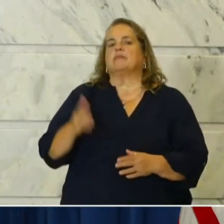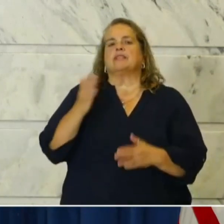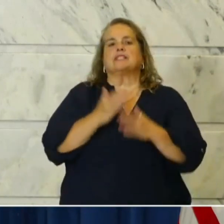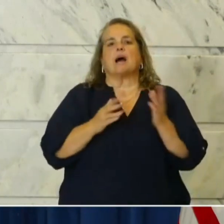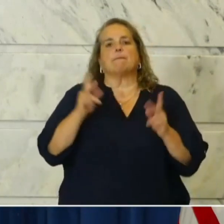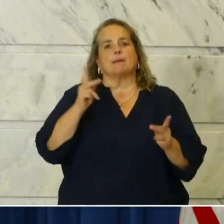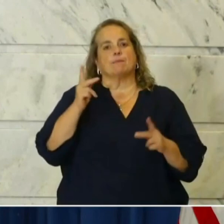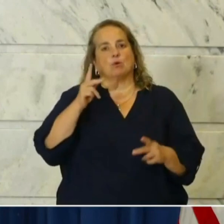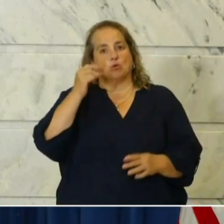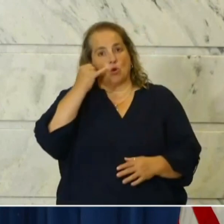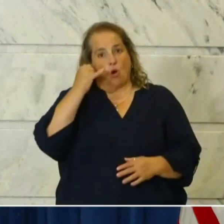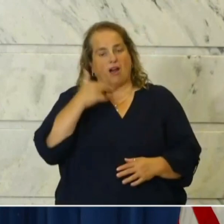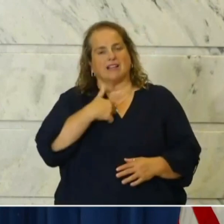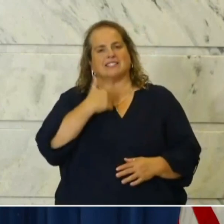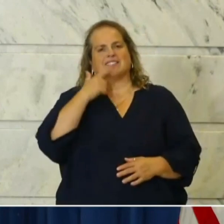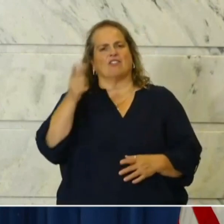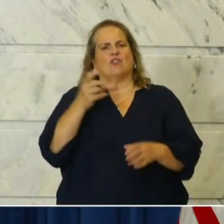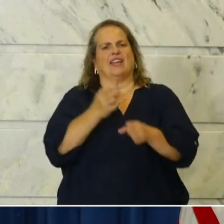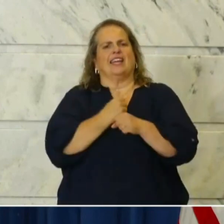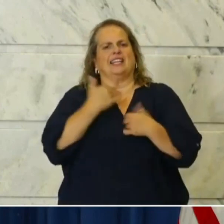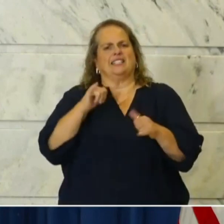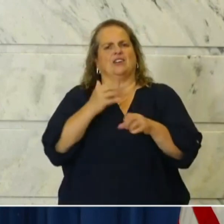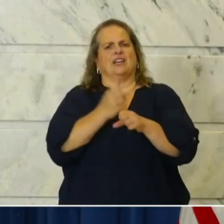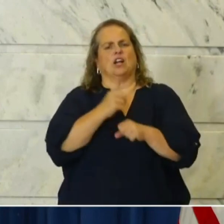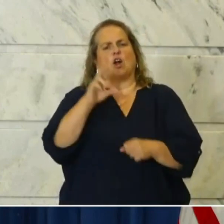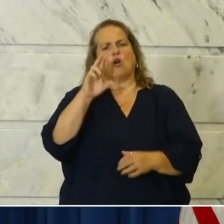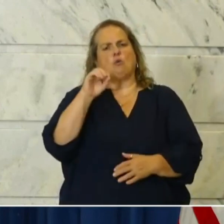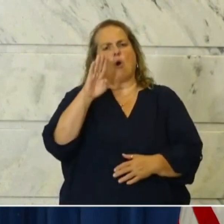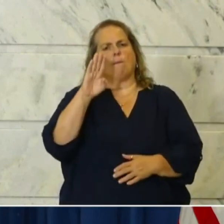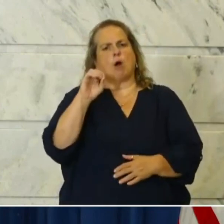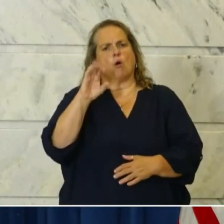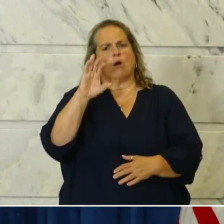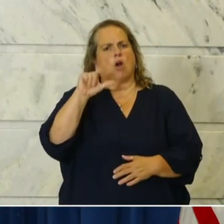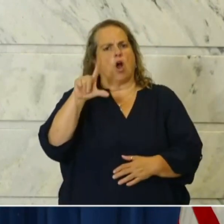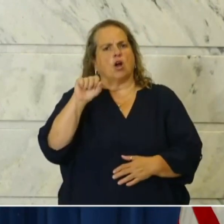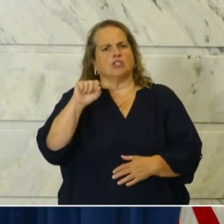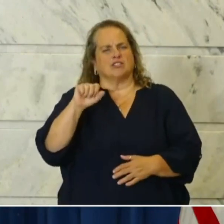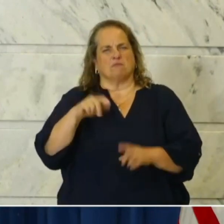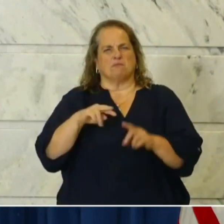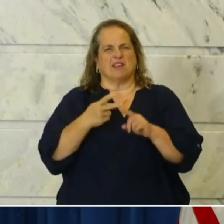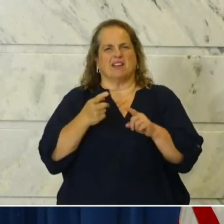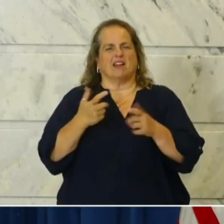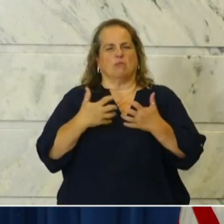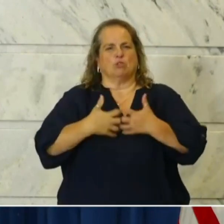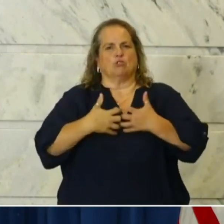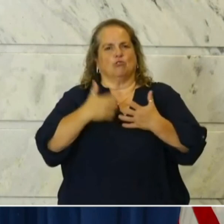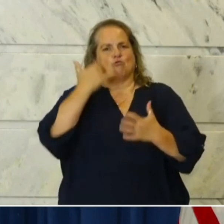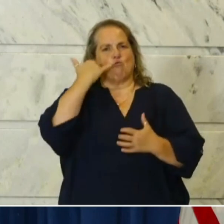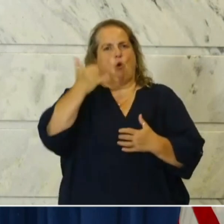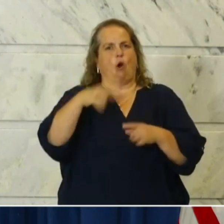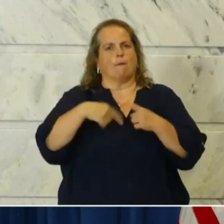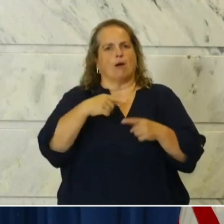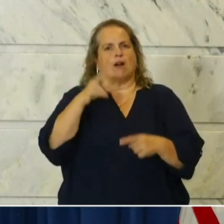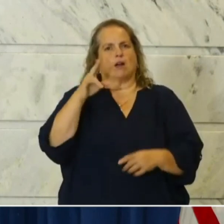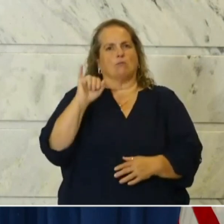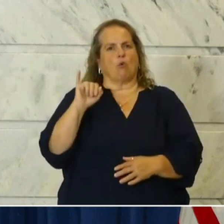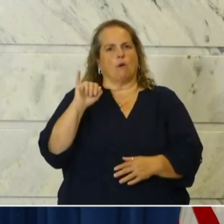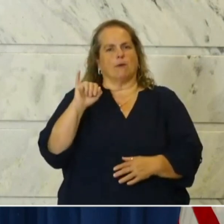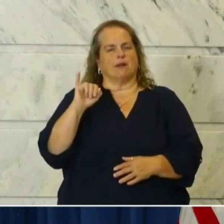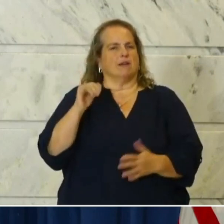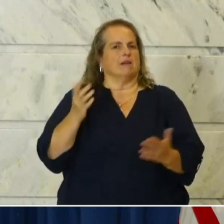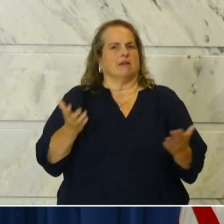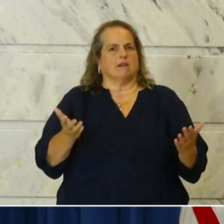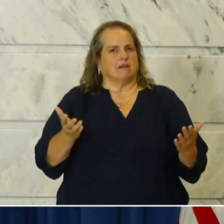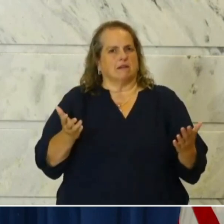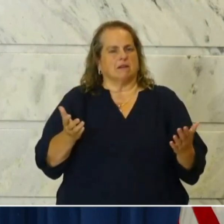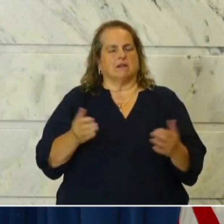just a robocall. And they also want to know if they do set up an appointment, will they be removed from that queue and there's an opportunity to talk to somebody in